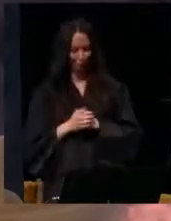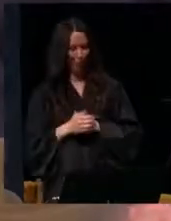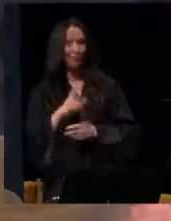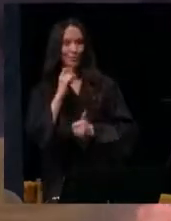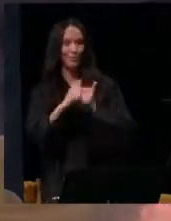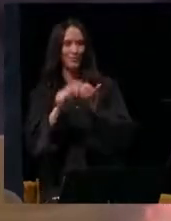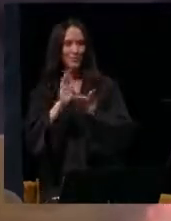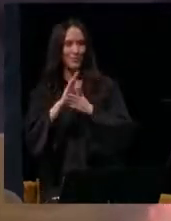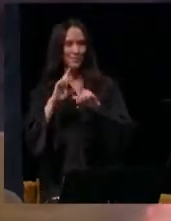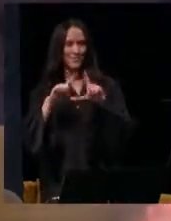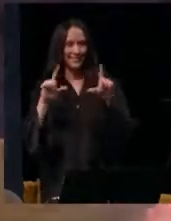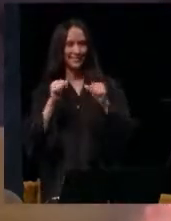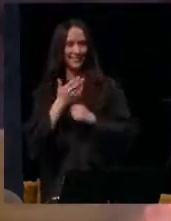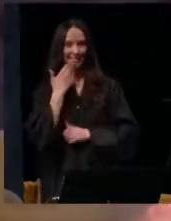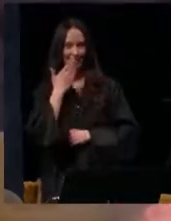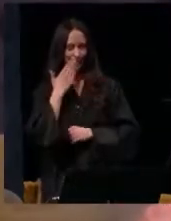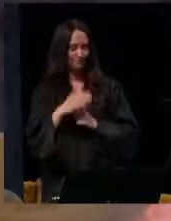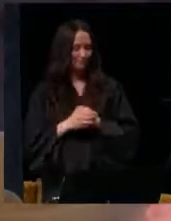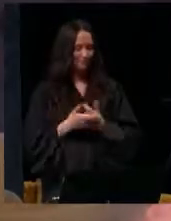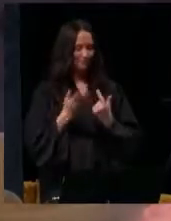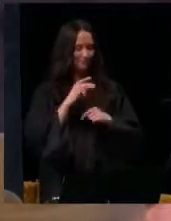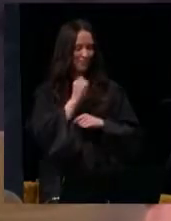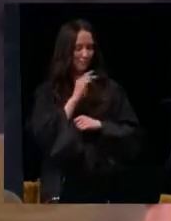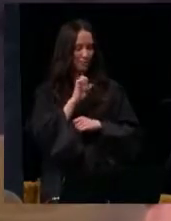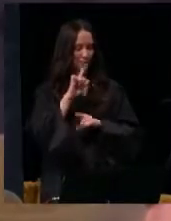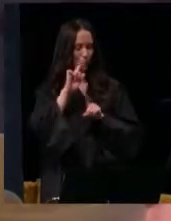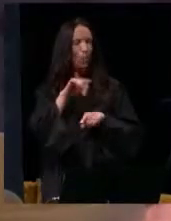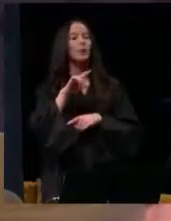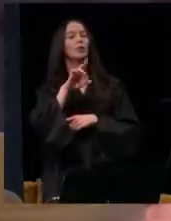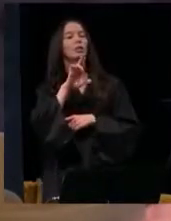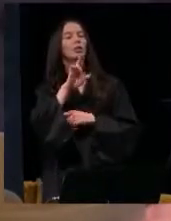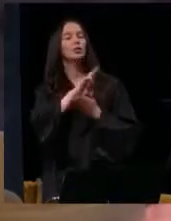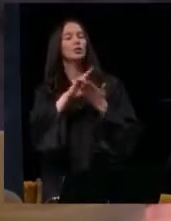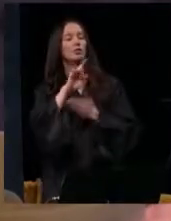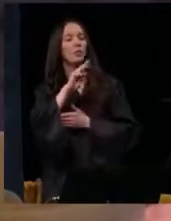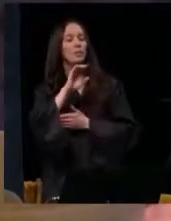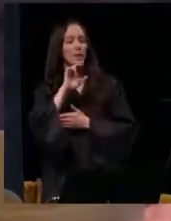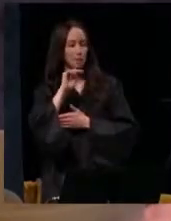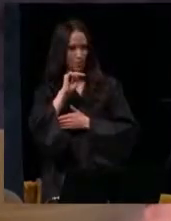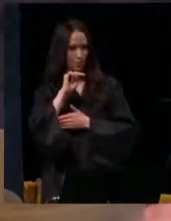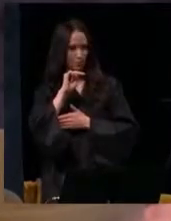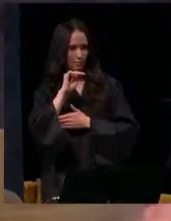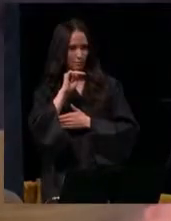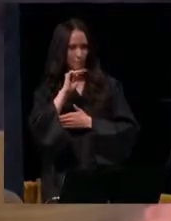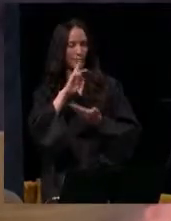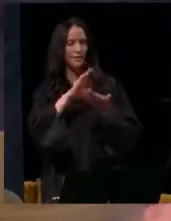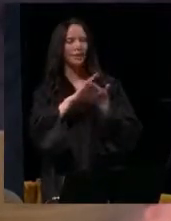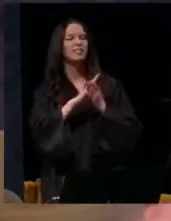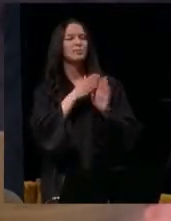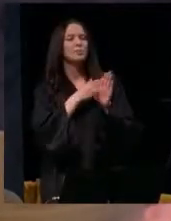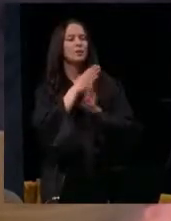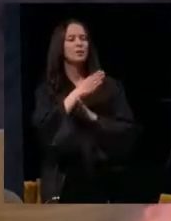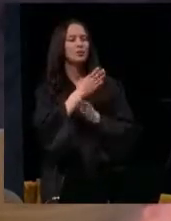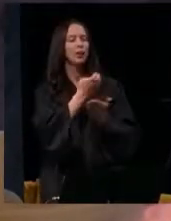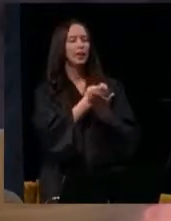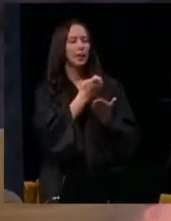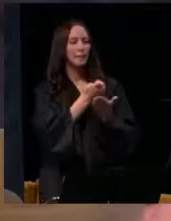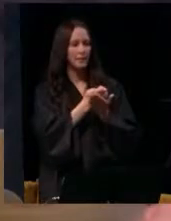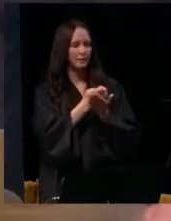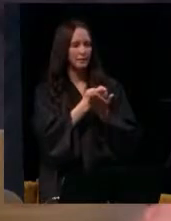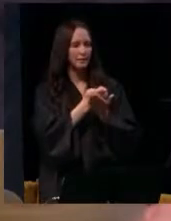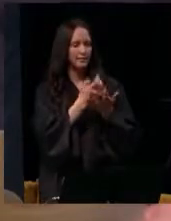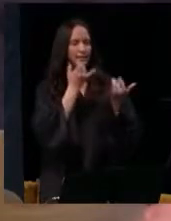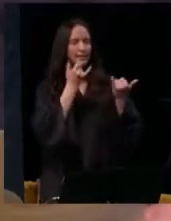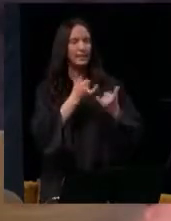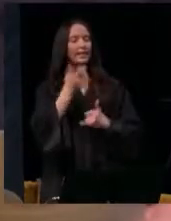passes. James will be attending the University of Minnesota Twin Cities in the fall to pursue a degree in economics, presenting